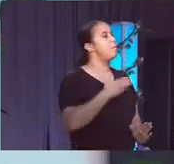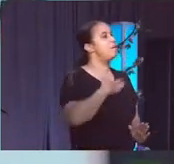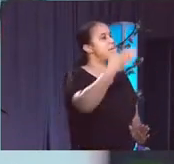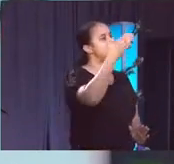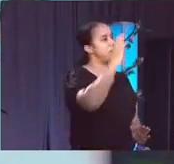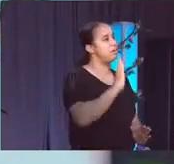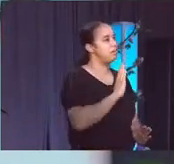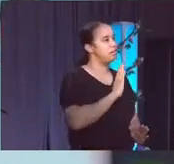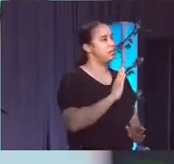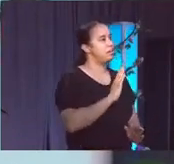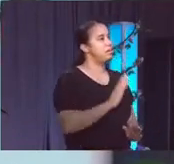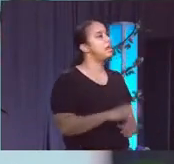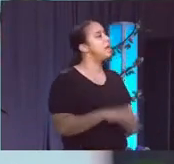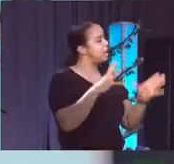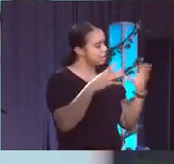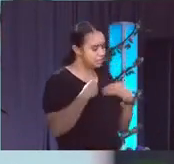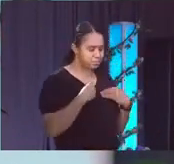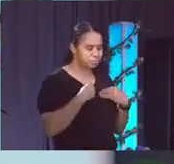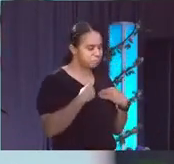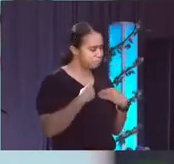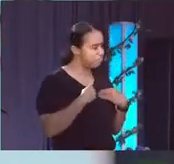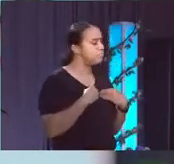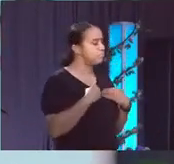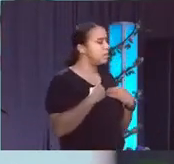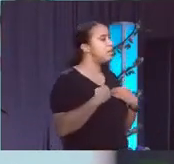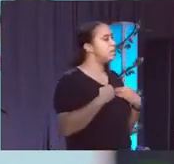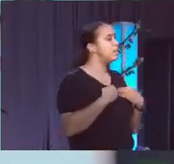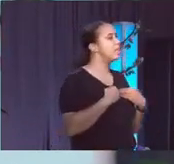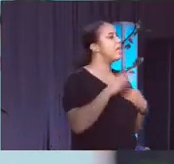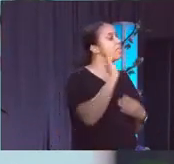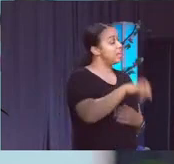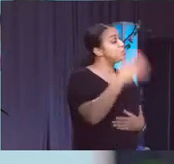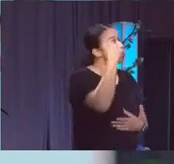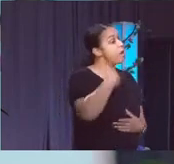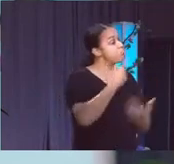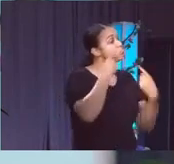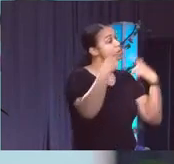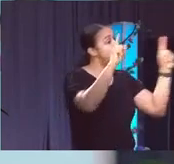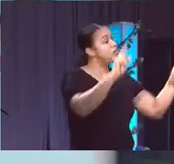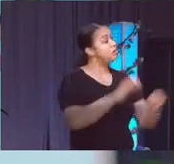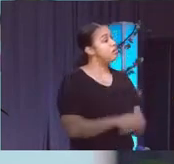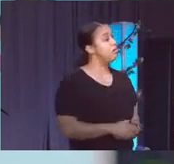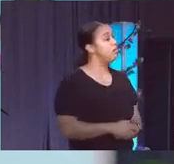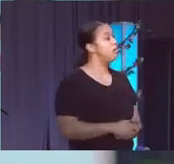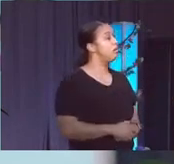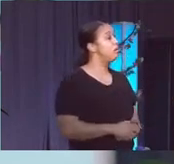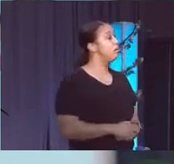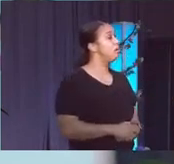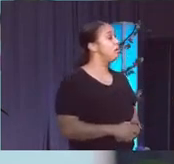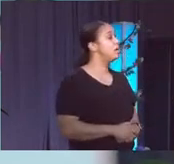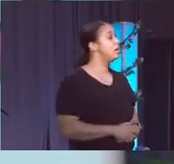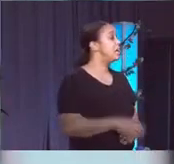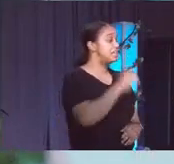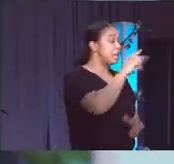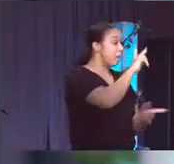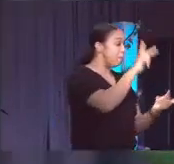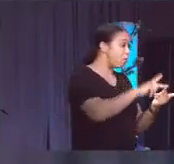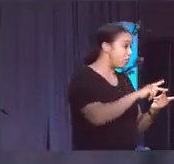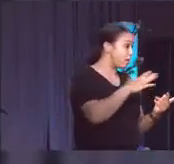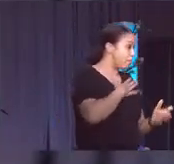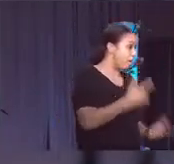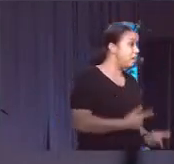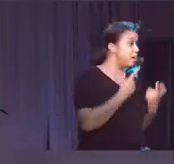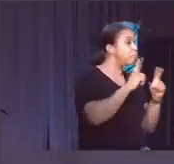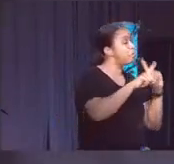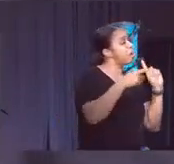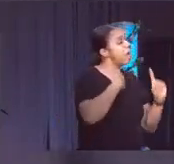God. I've accepted him as my Lord, my Savior, my God. That's why I'm thriving. Things are not all perfect in my life, but I'm